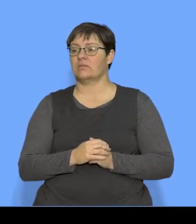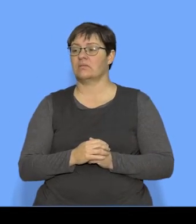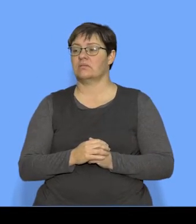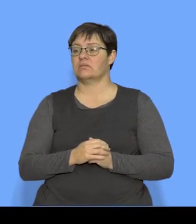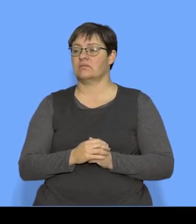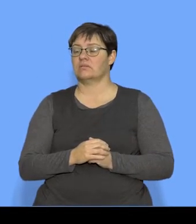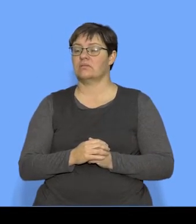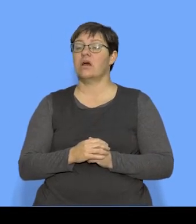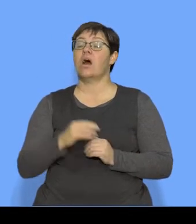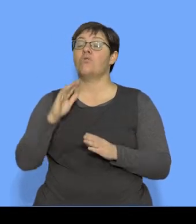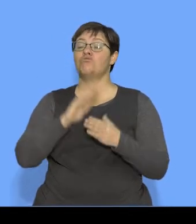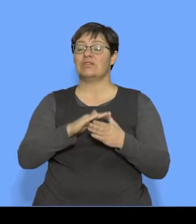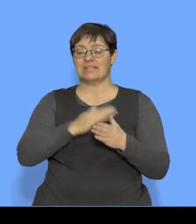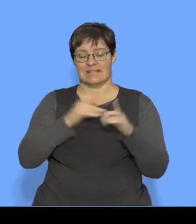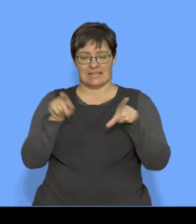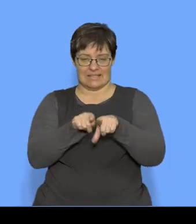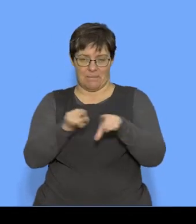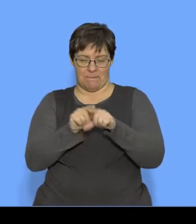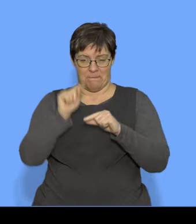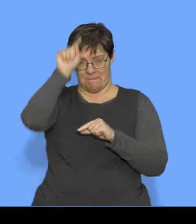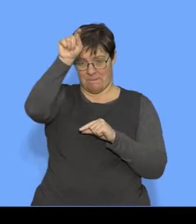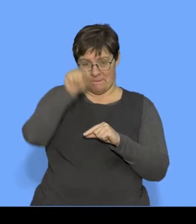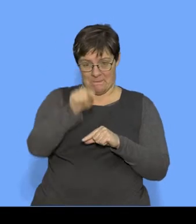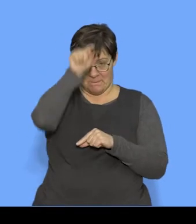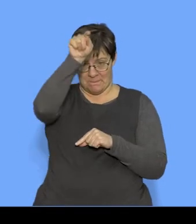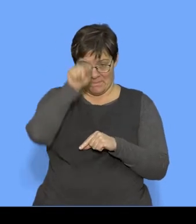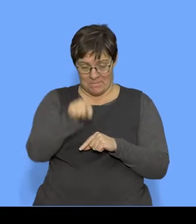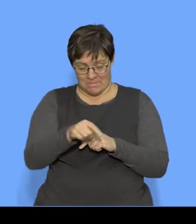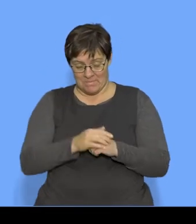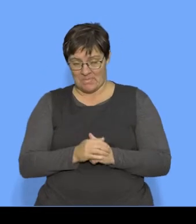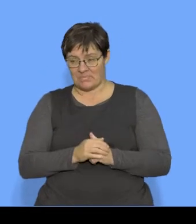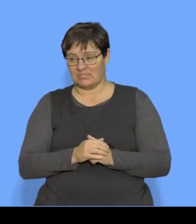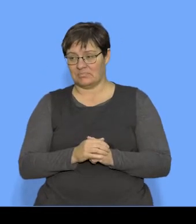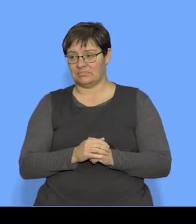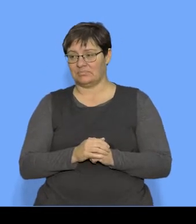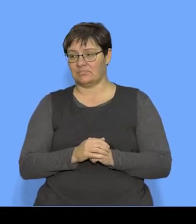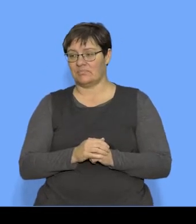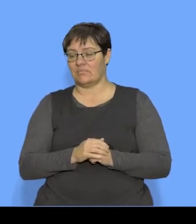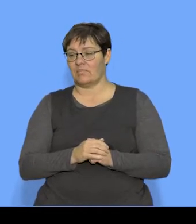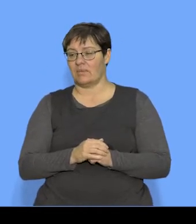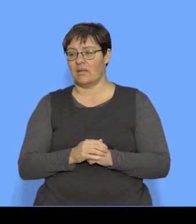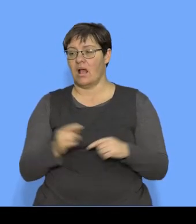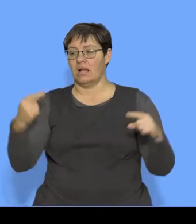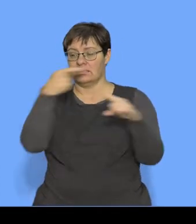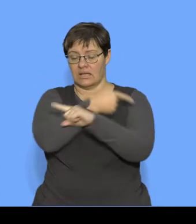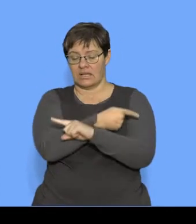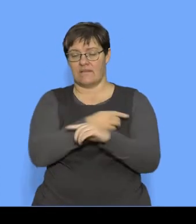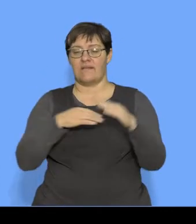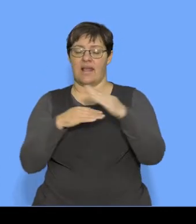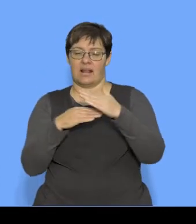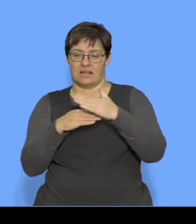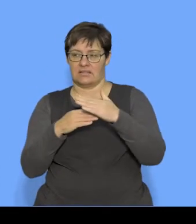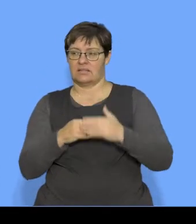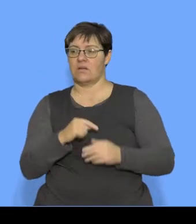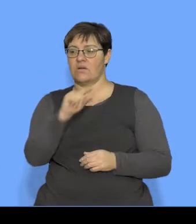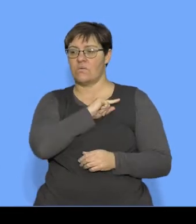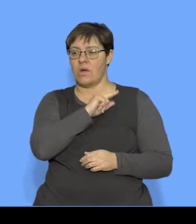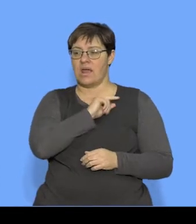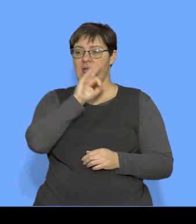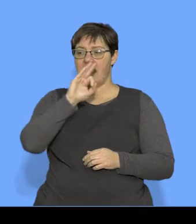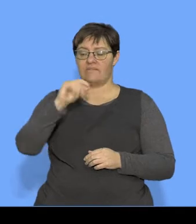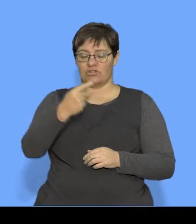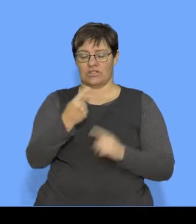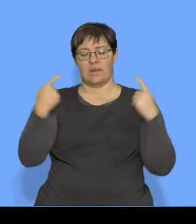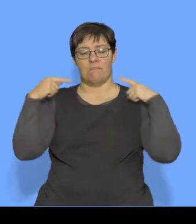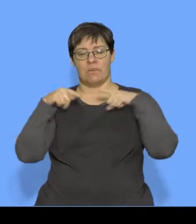Right, this is I2, and my reason will be the same as what I have, right? Alternate angles, and this is